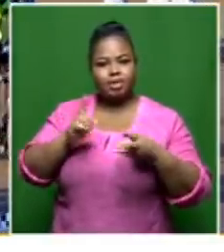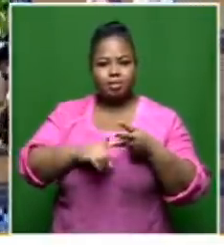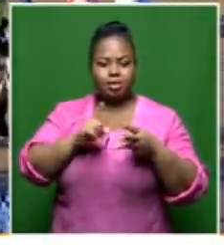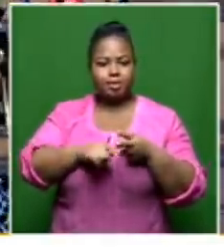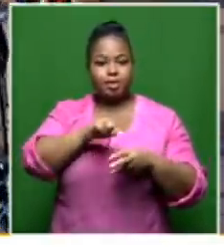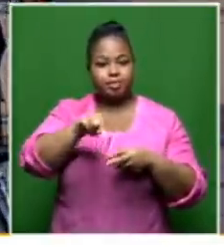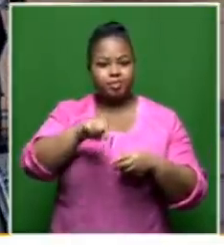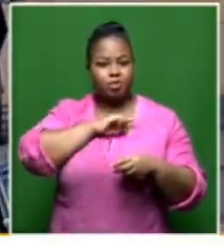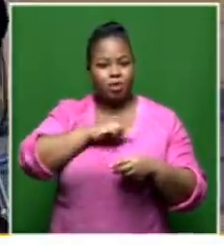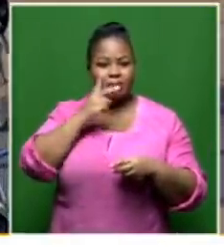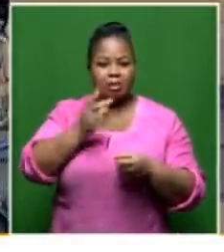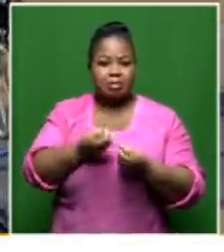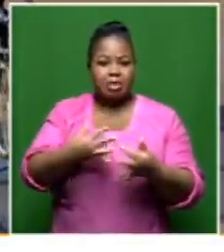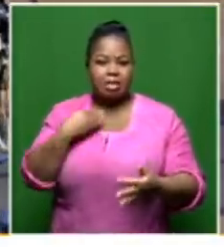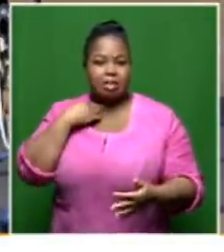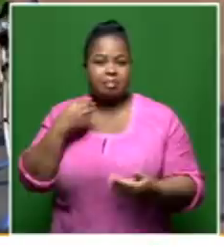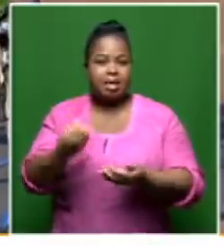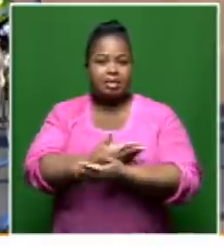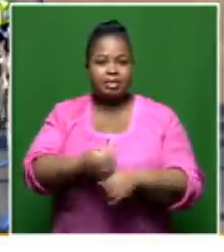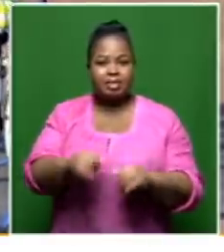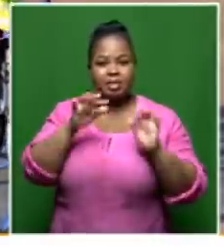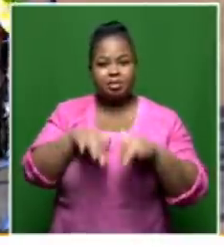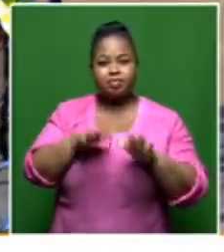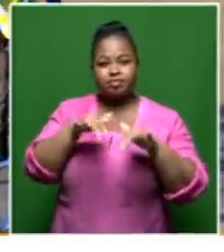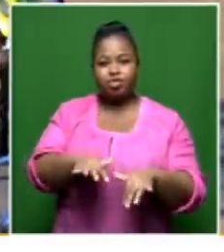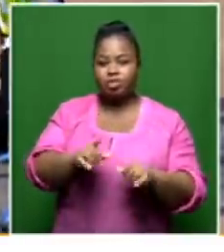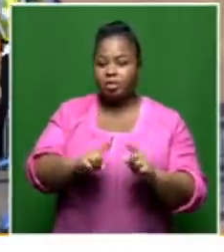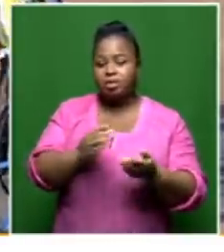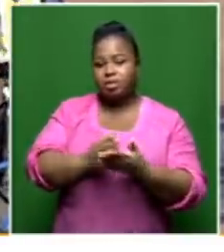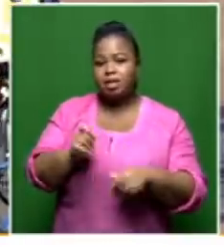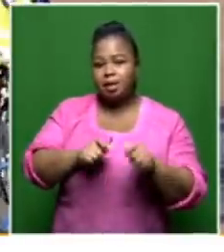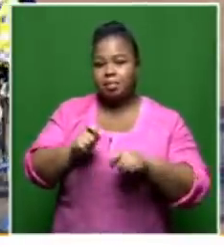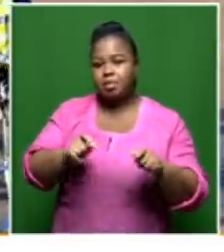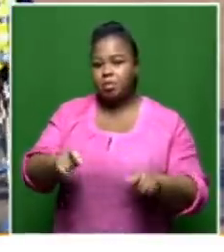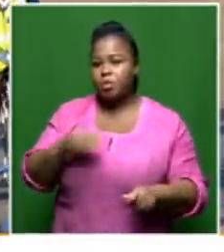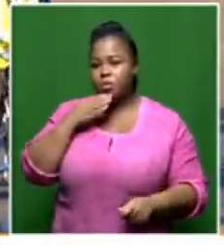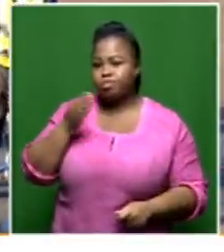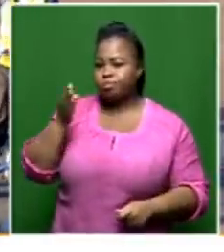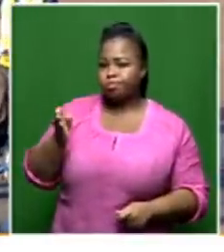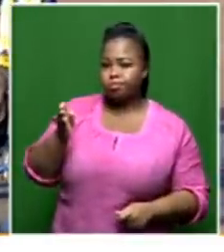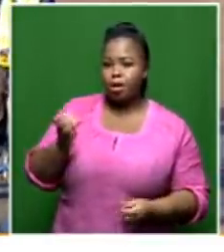missed the beach. It's full out here, but there are people who are